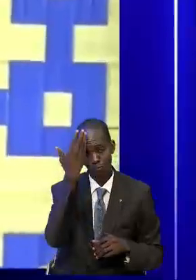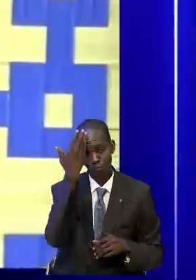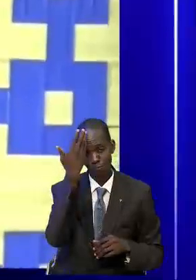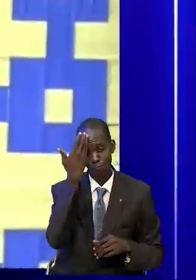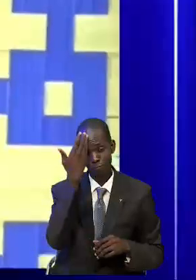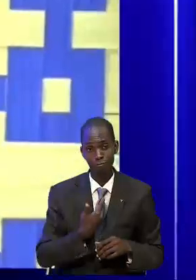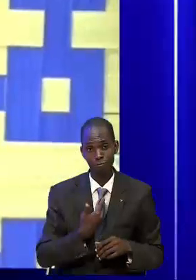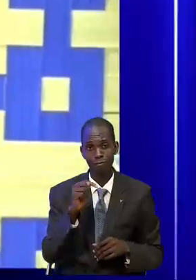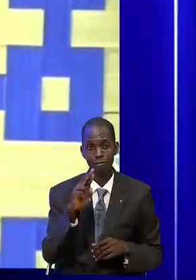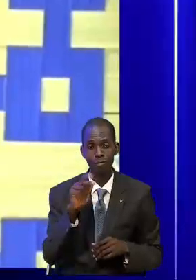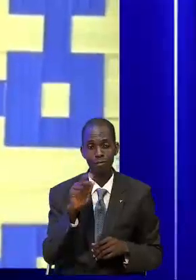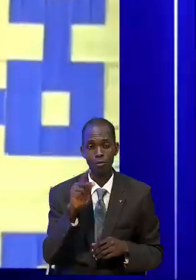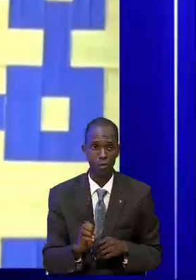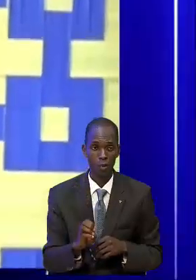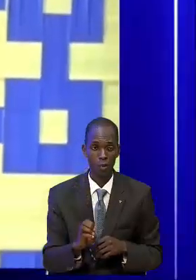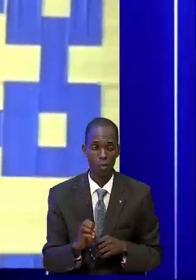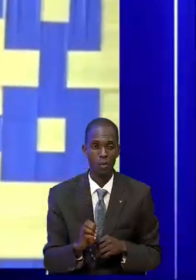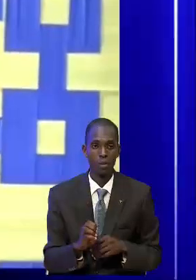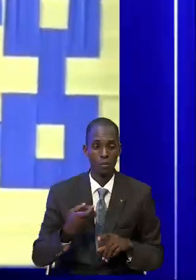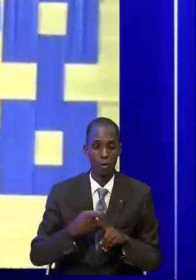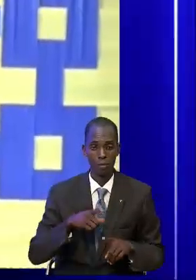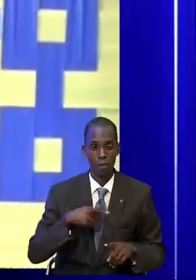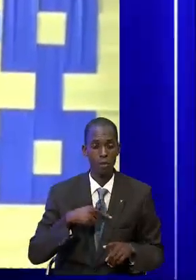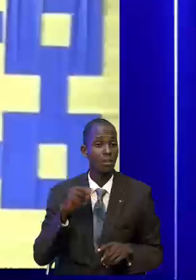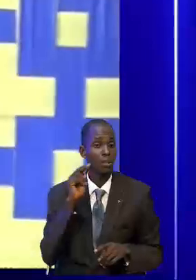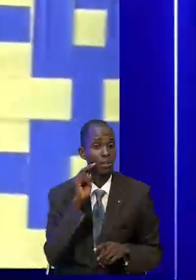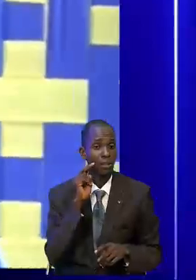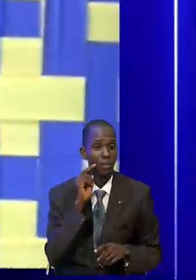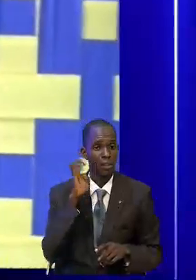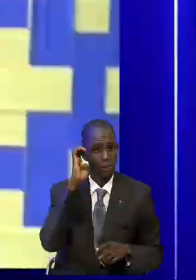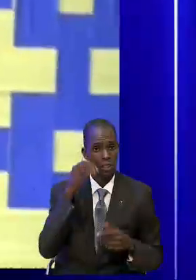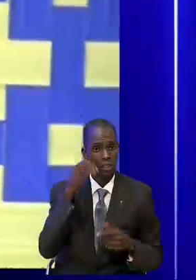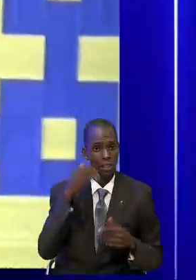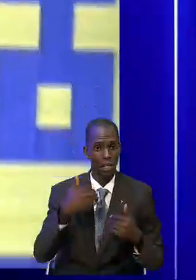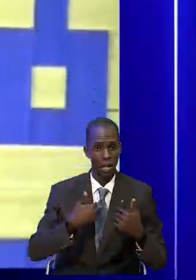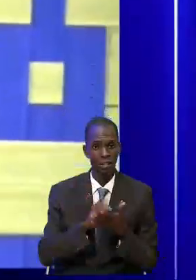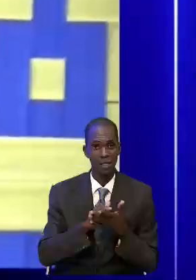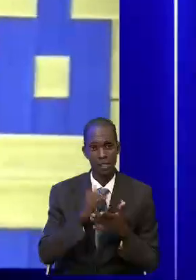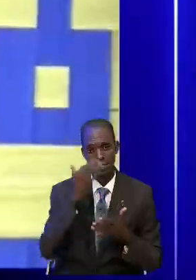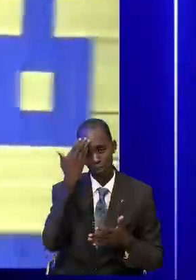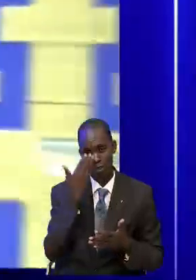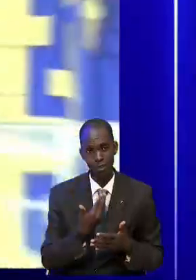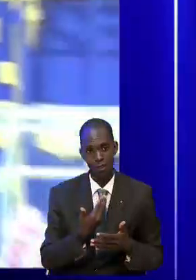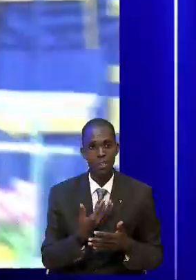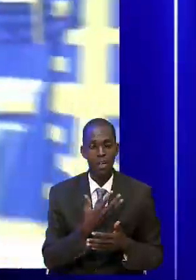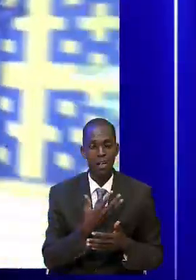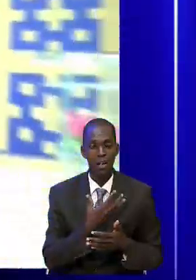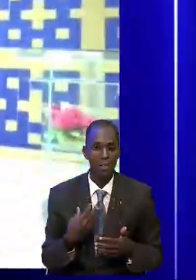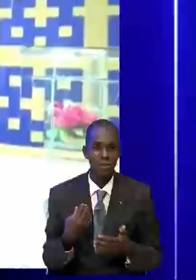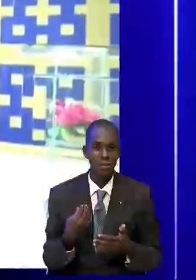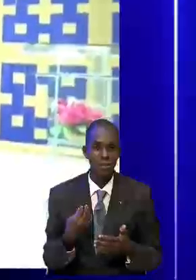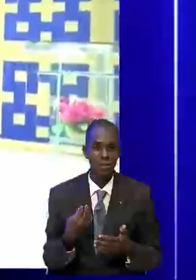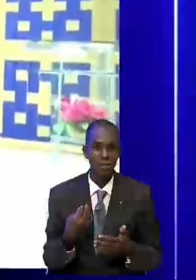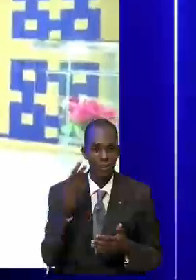as you can see, he had partial stroke. This is in Lagos, Nigeria. He had